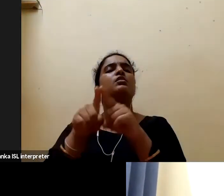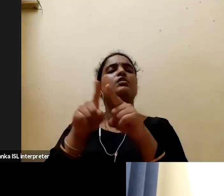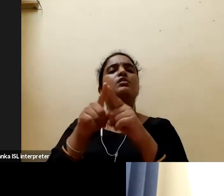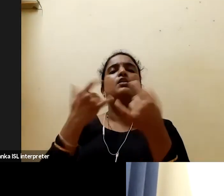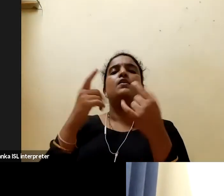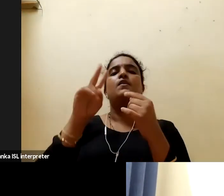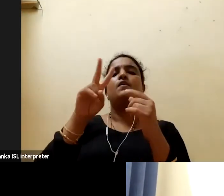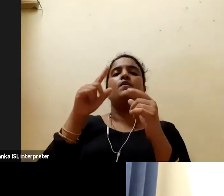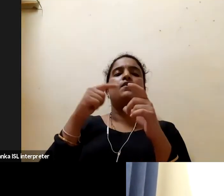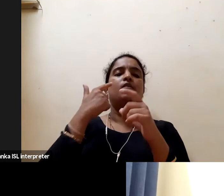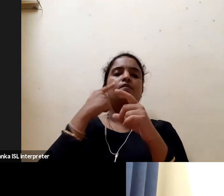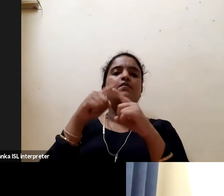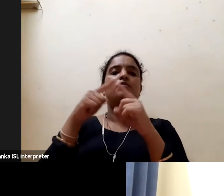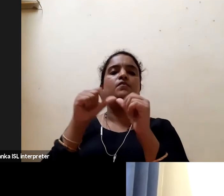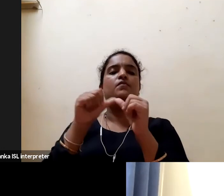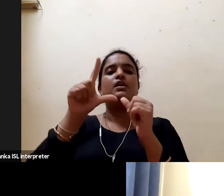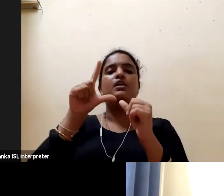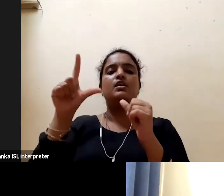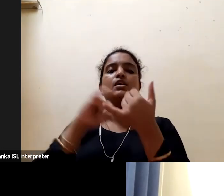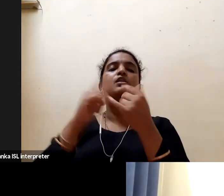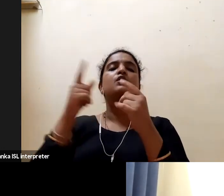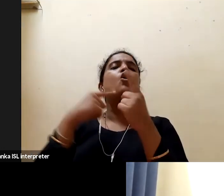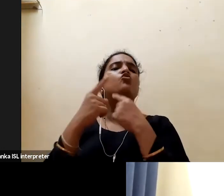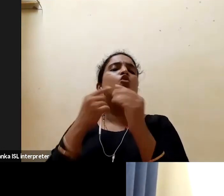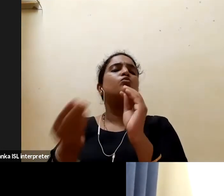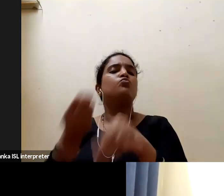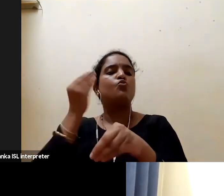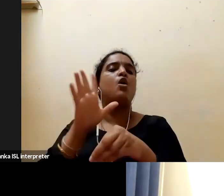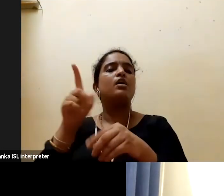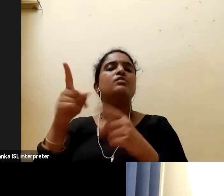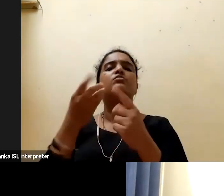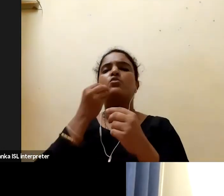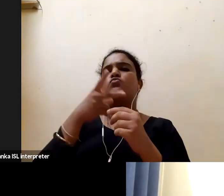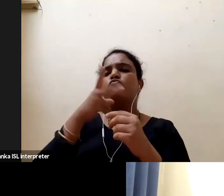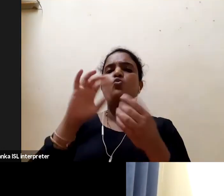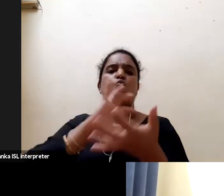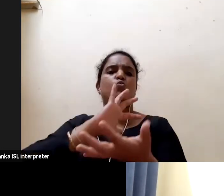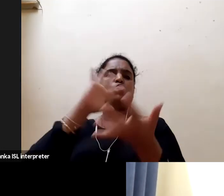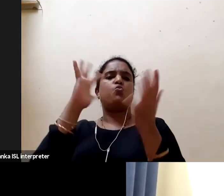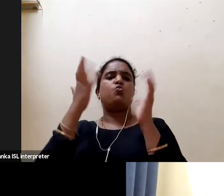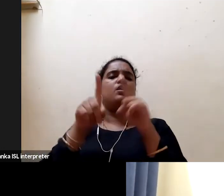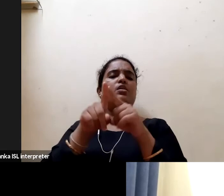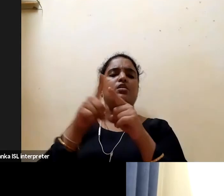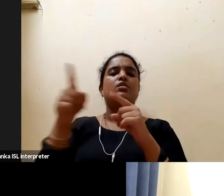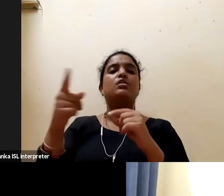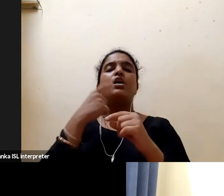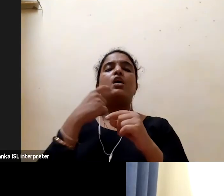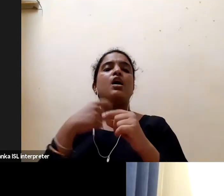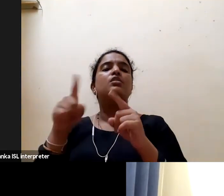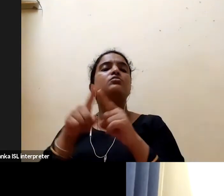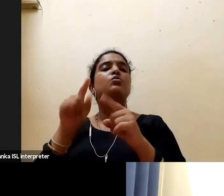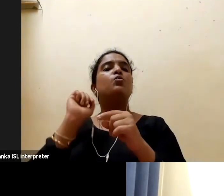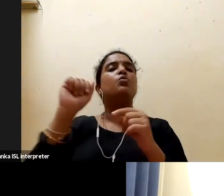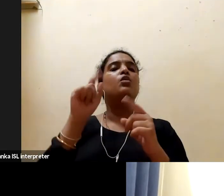London, which talks a lot about cuisines from around the world. Like recently, someone had written